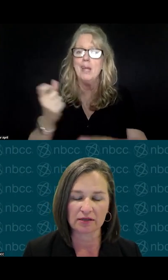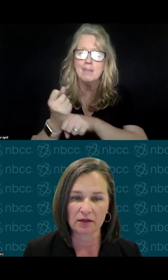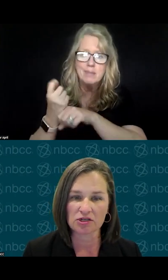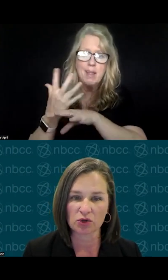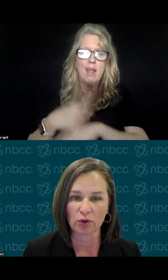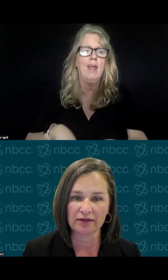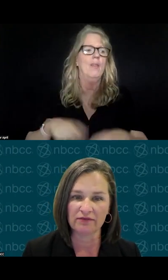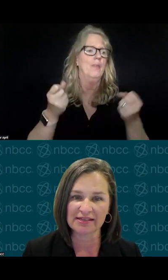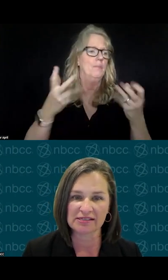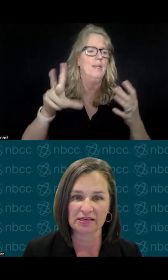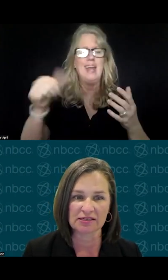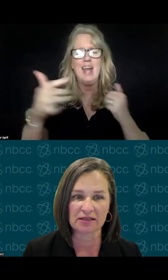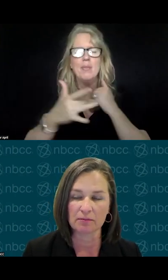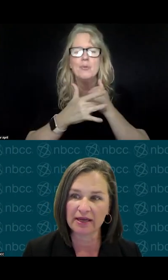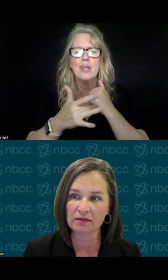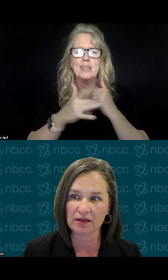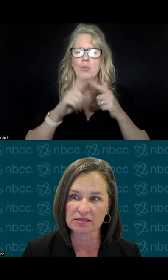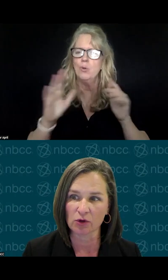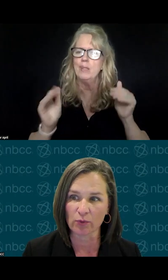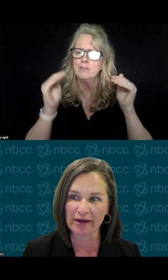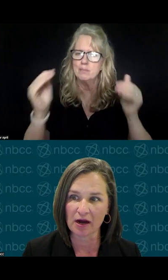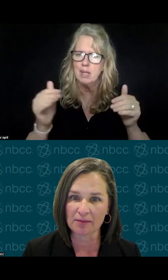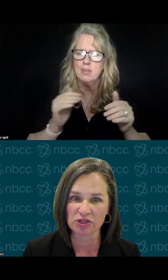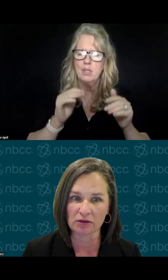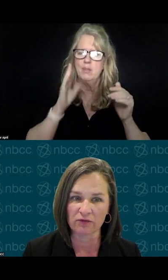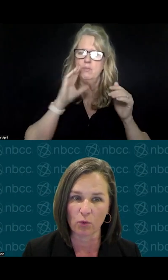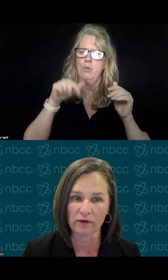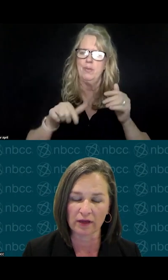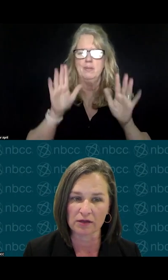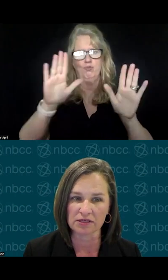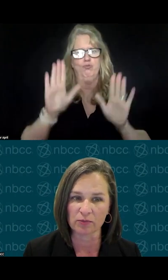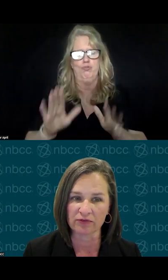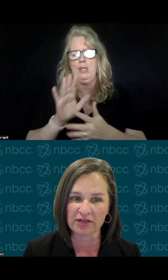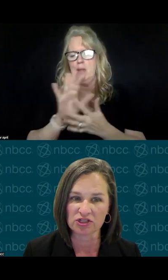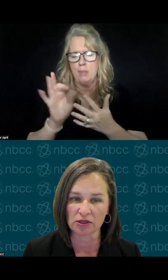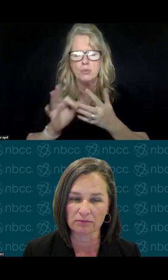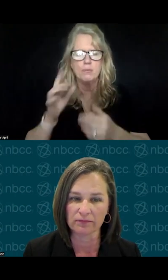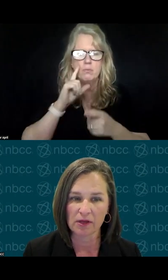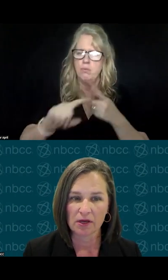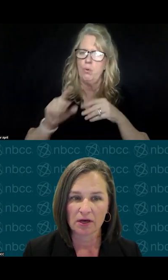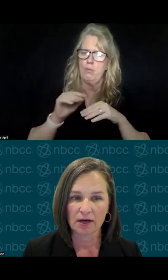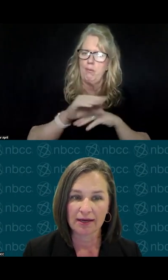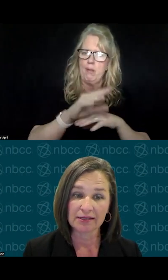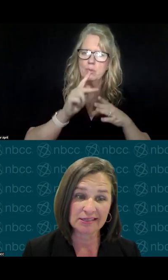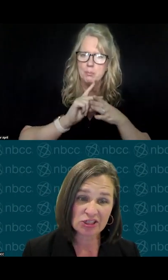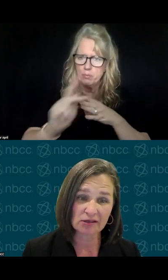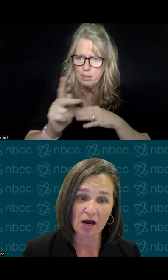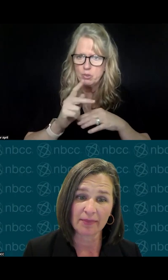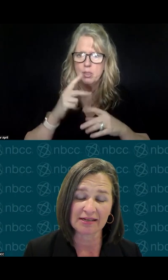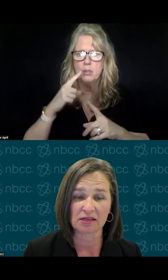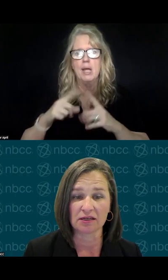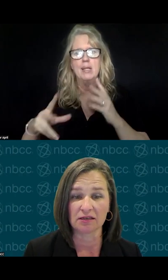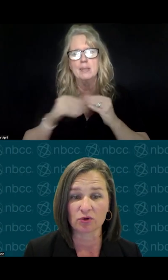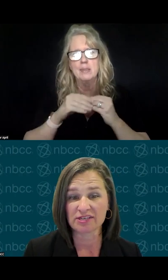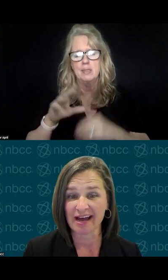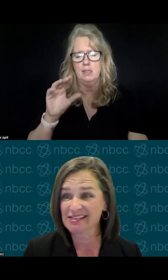other technological advances that make this a great option for the counseling profession. In addition,